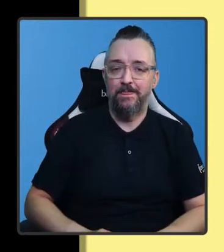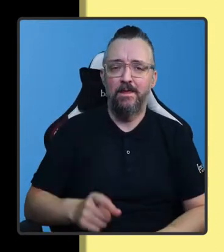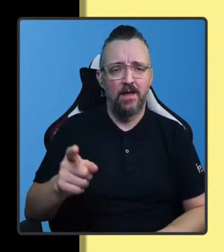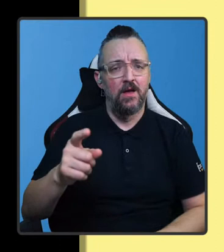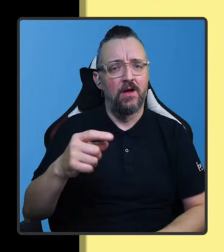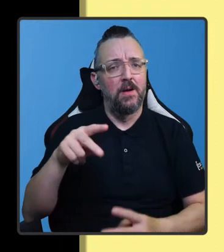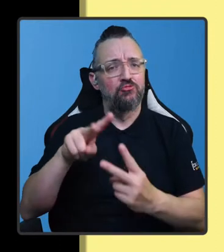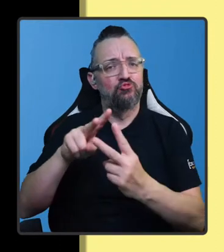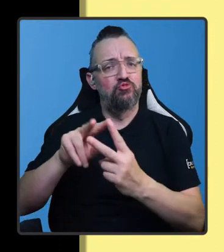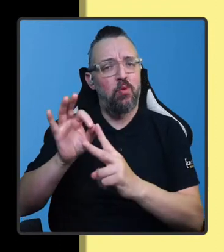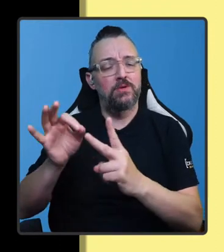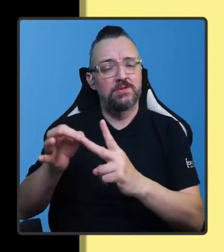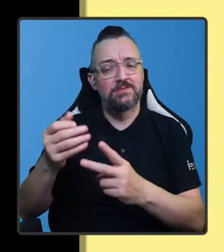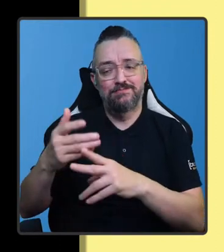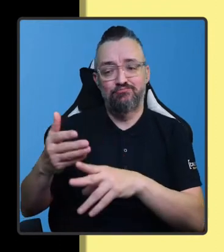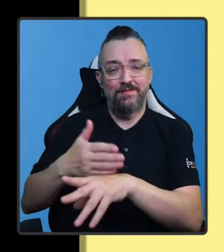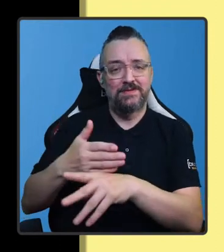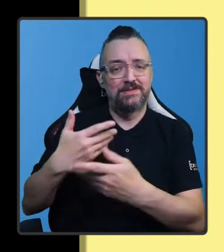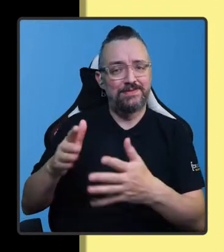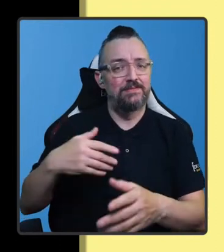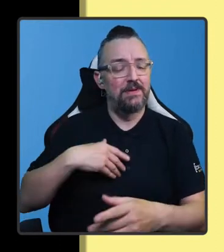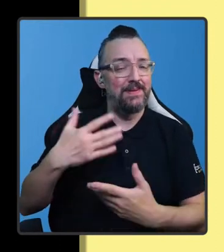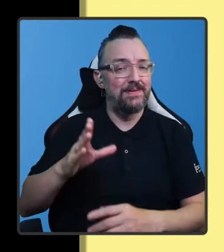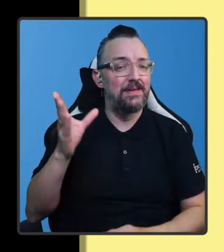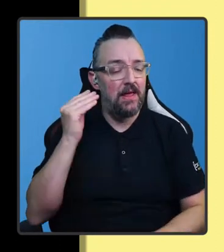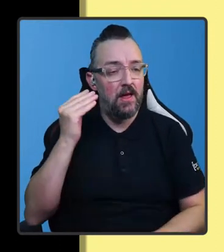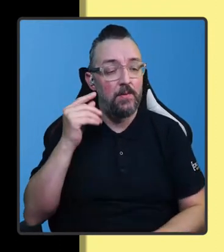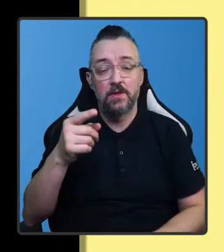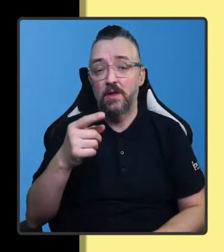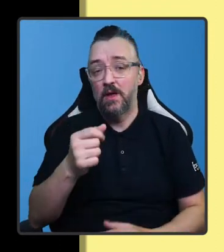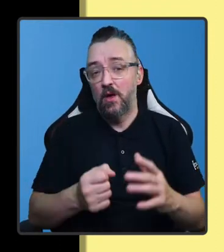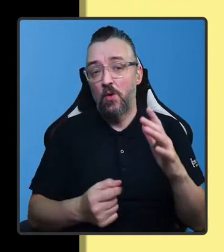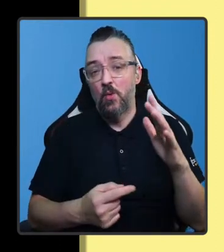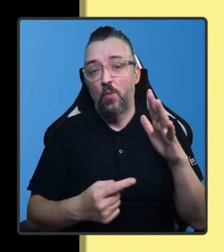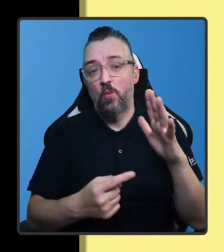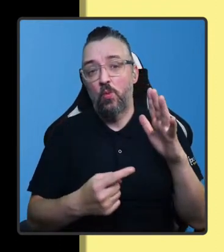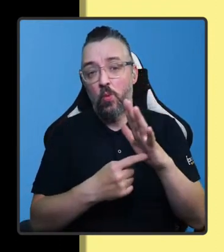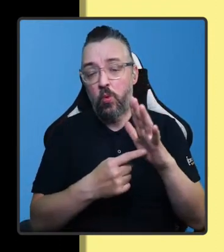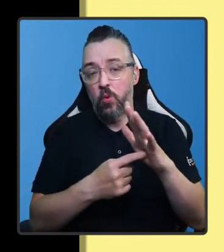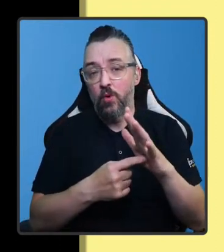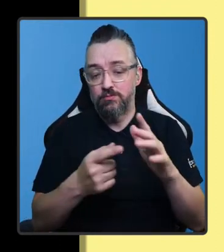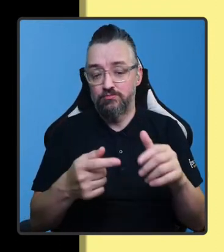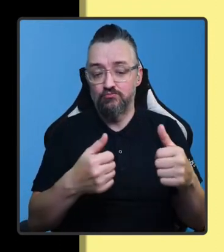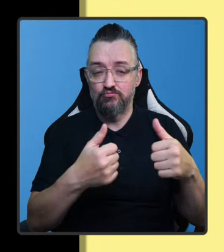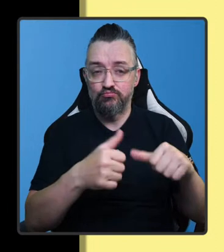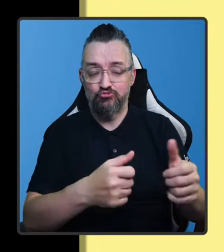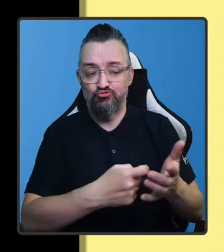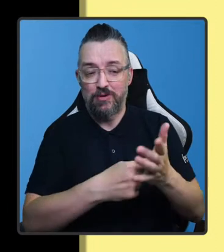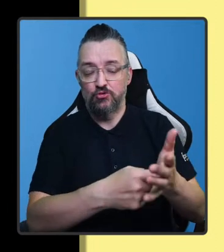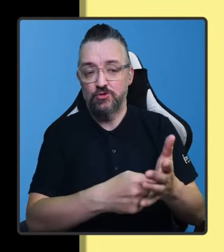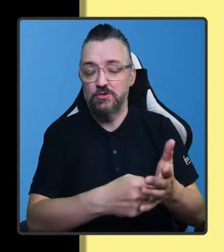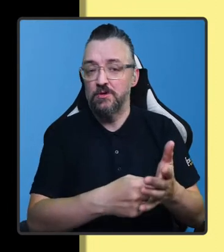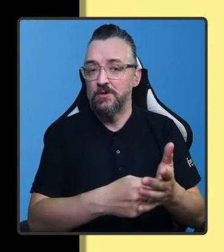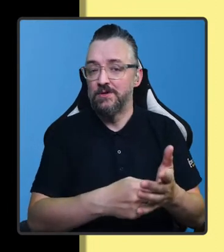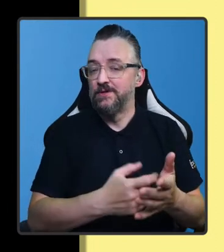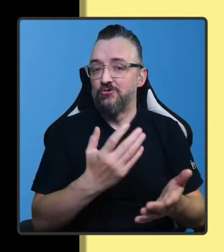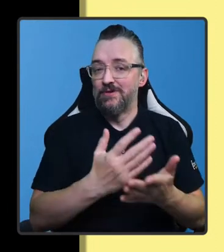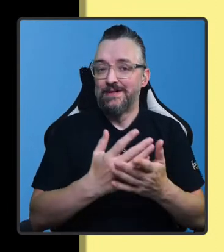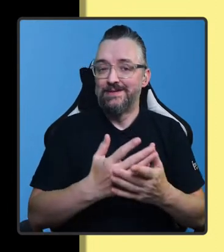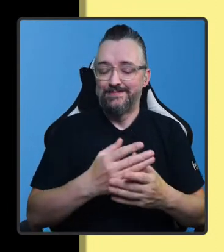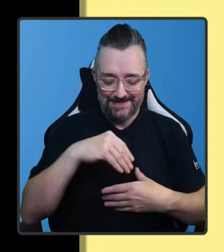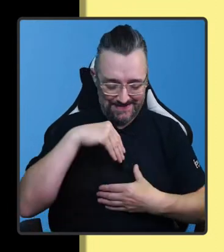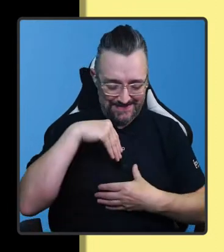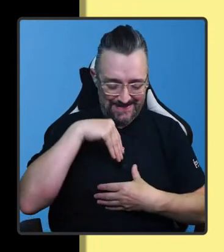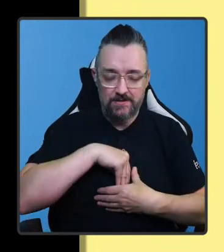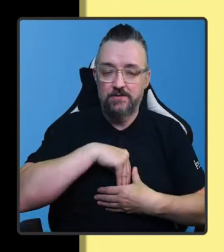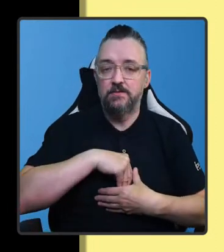but to me, the core of this resolution is a key point that's in our DNA as a party. We simply